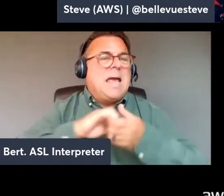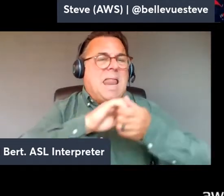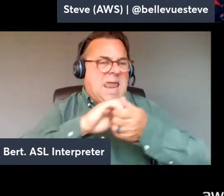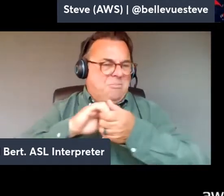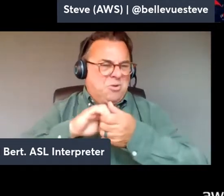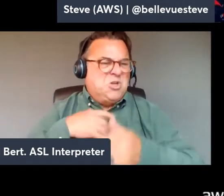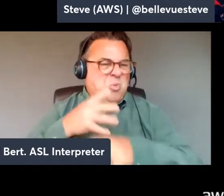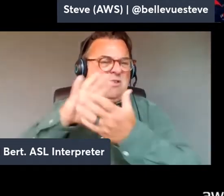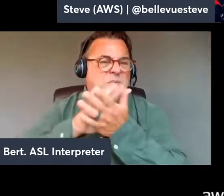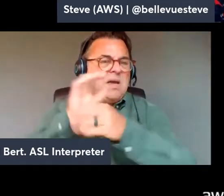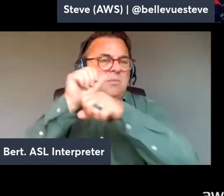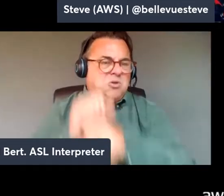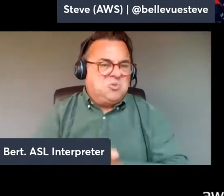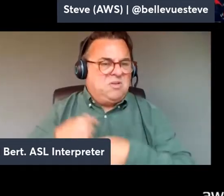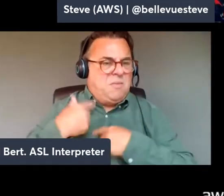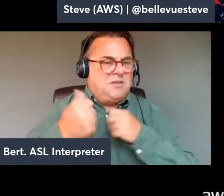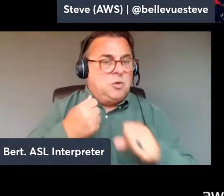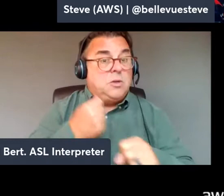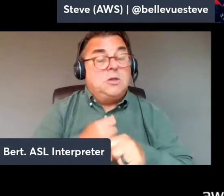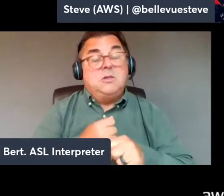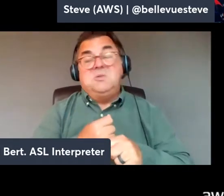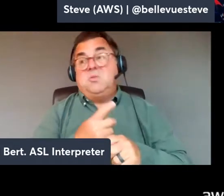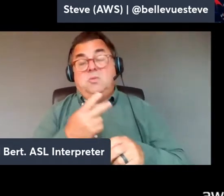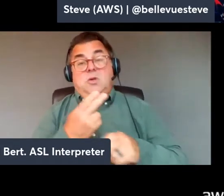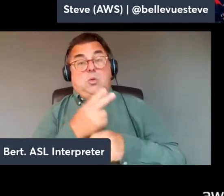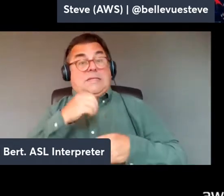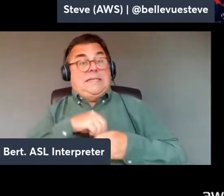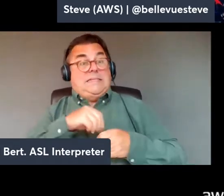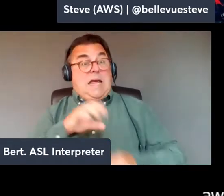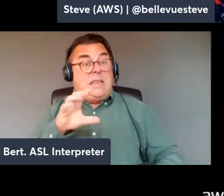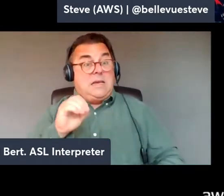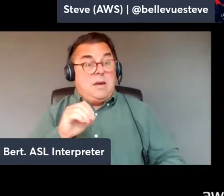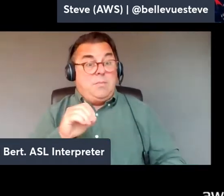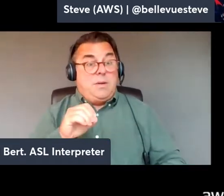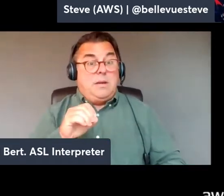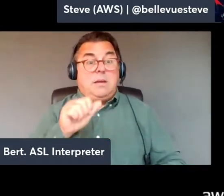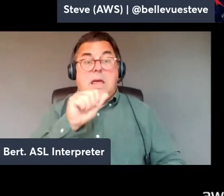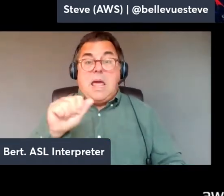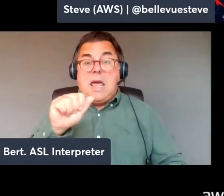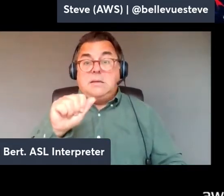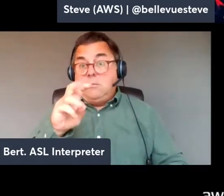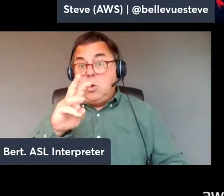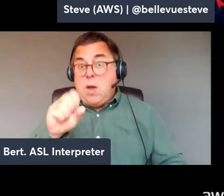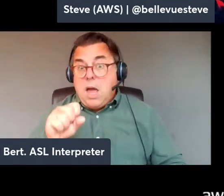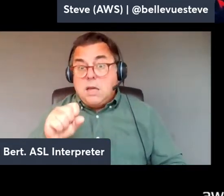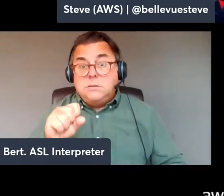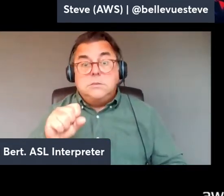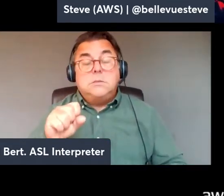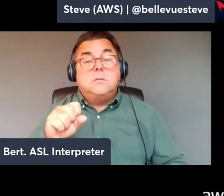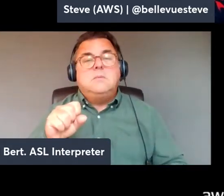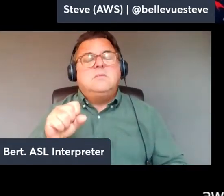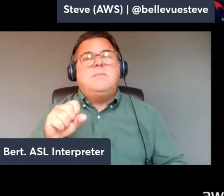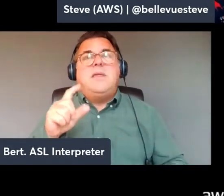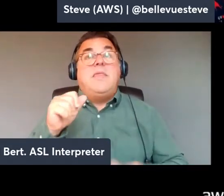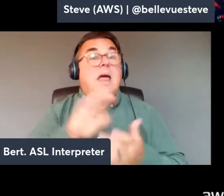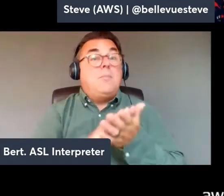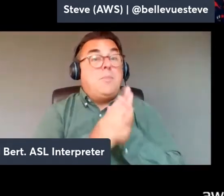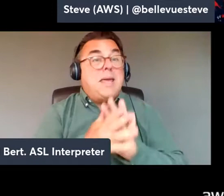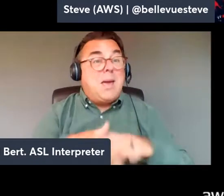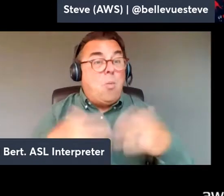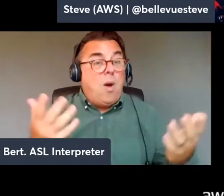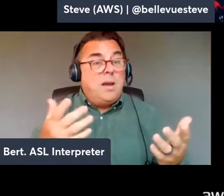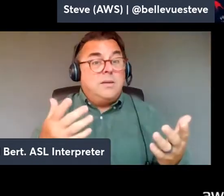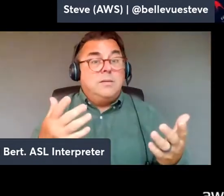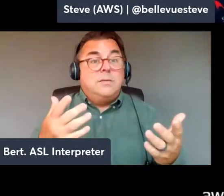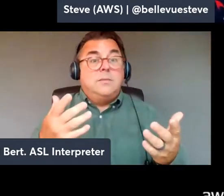last few years. And we use it internally at Amazon and Amazon Web Services. But what that sort of turned into is, and